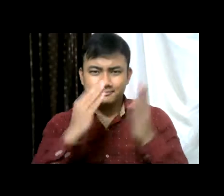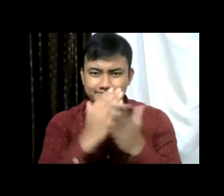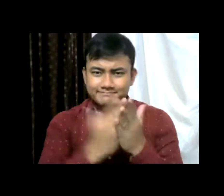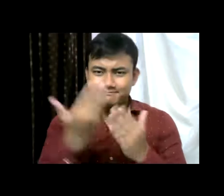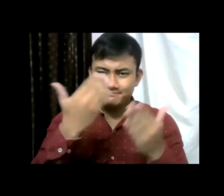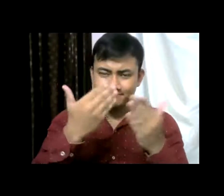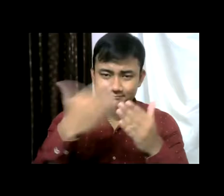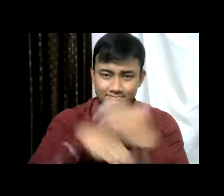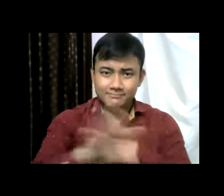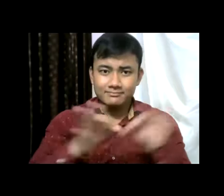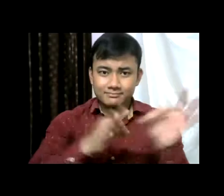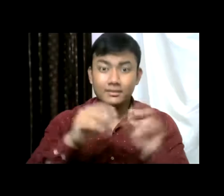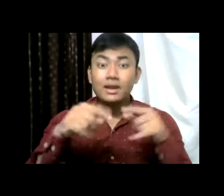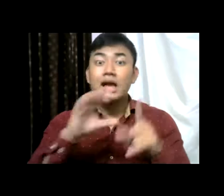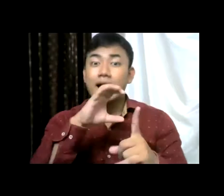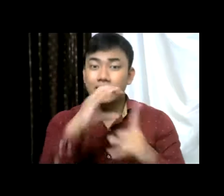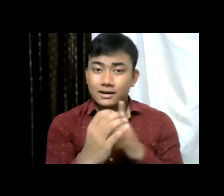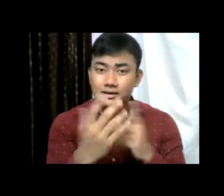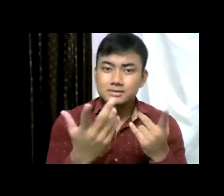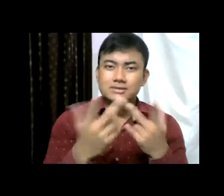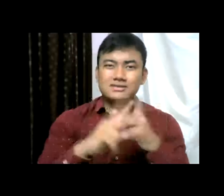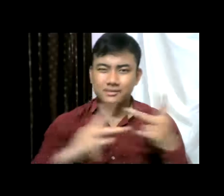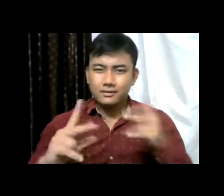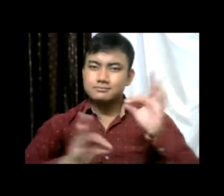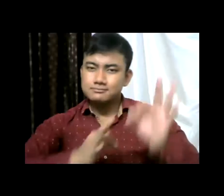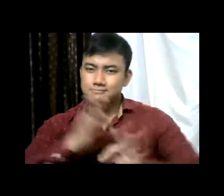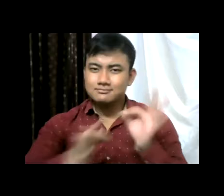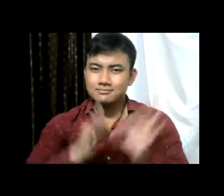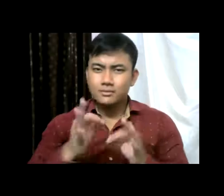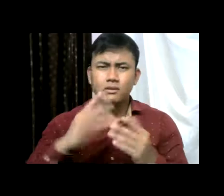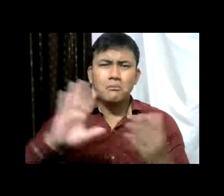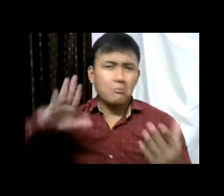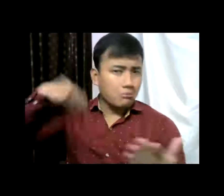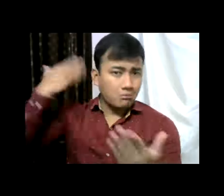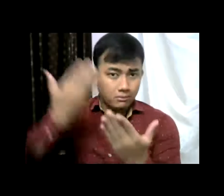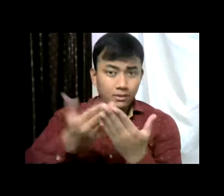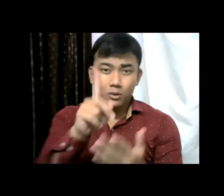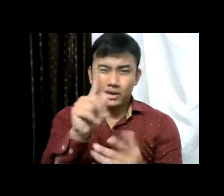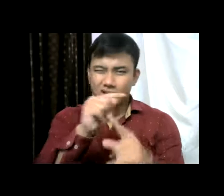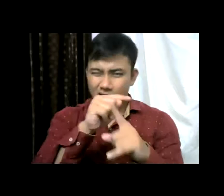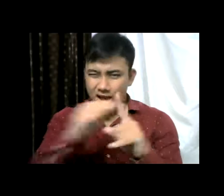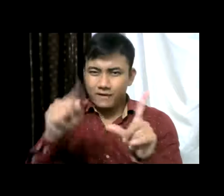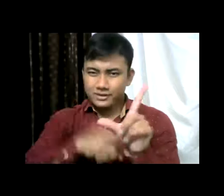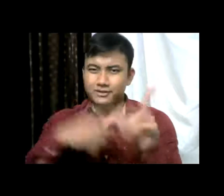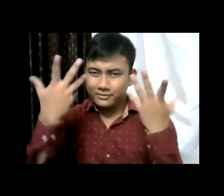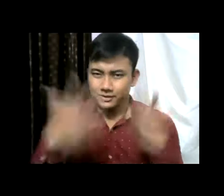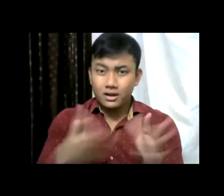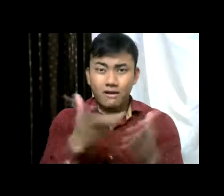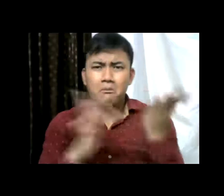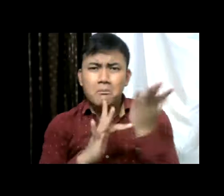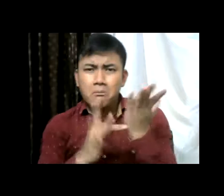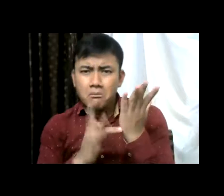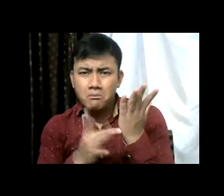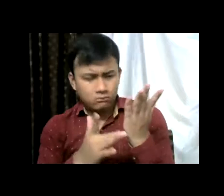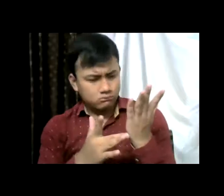theme, popular culture and expressions. Over the last year and a half, technology has become